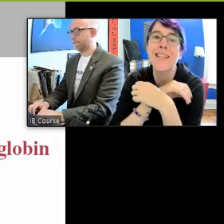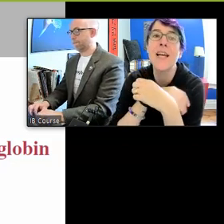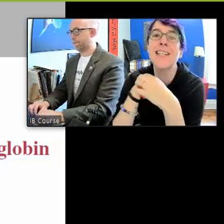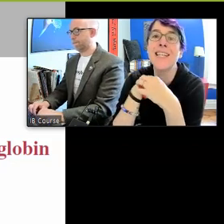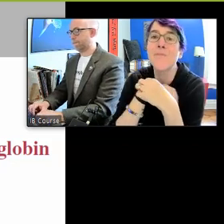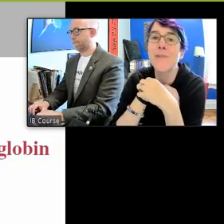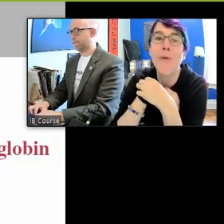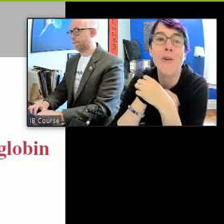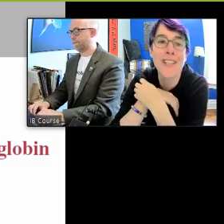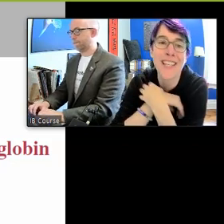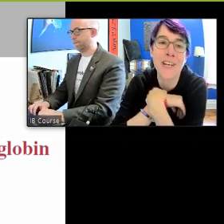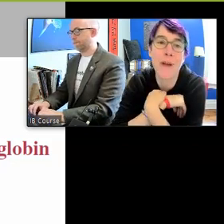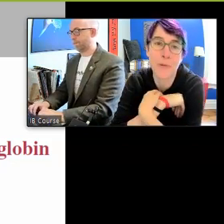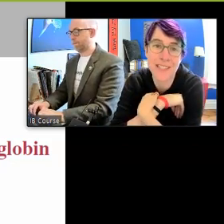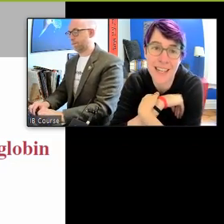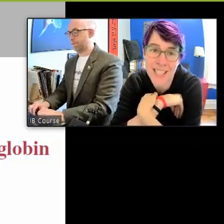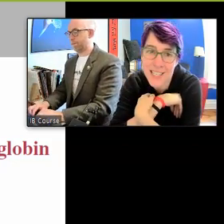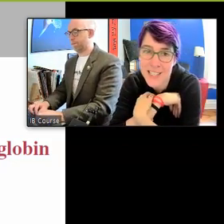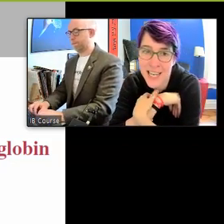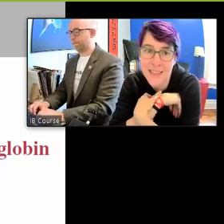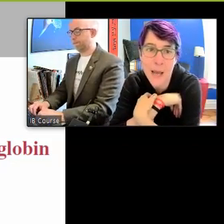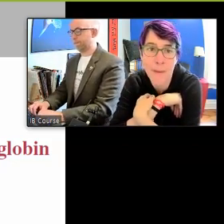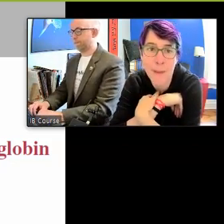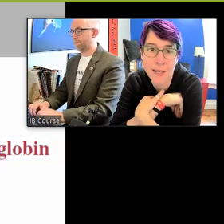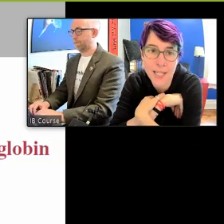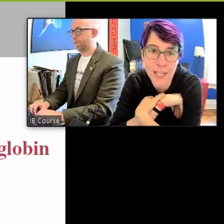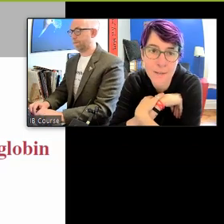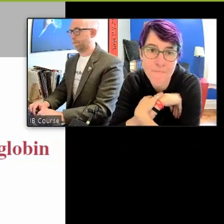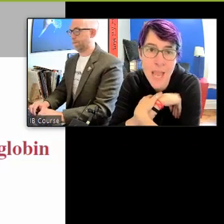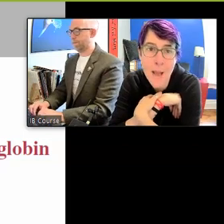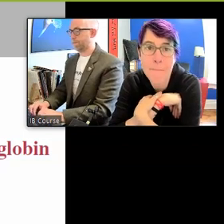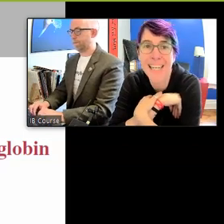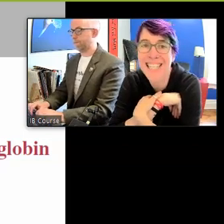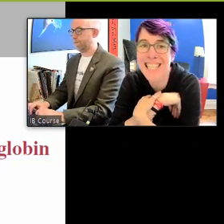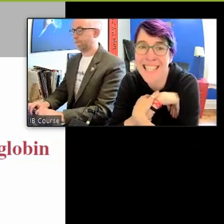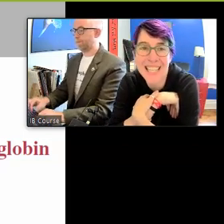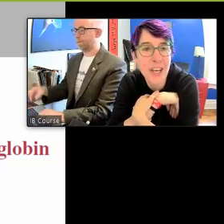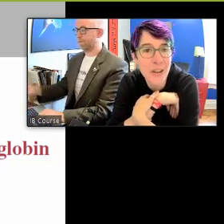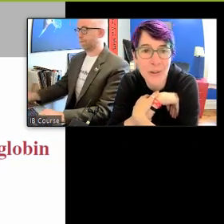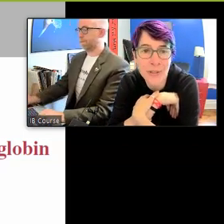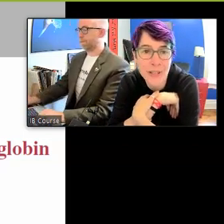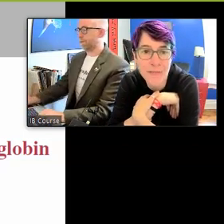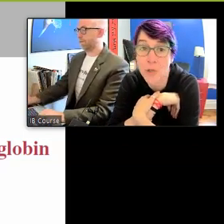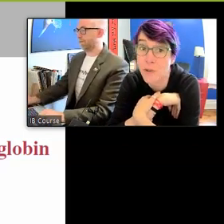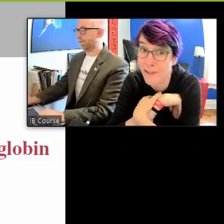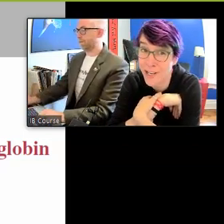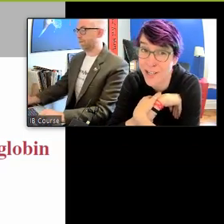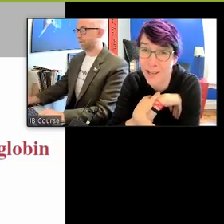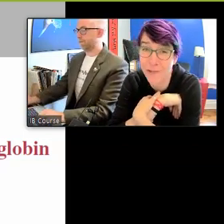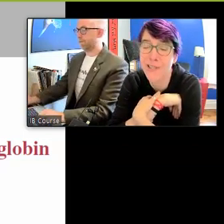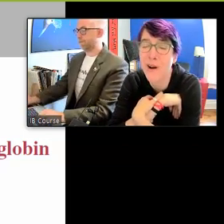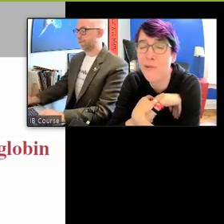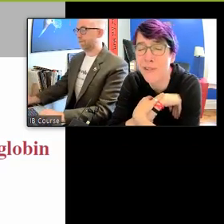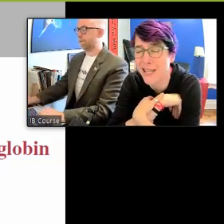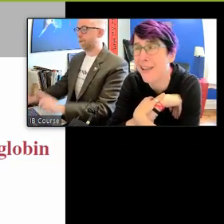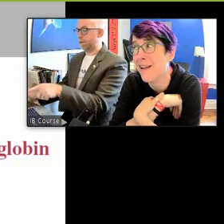was disproportionately represented in that population, but it didn't kill those individual fish like